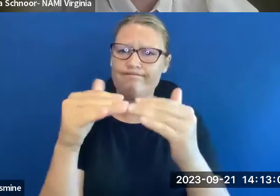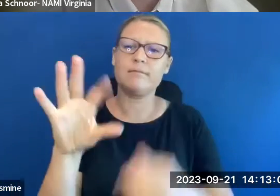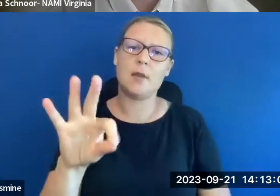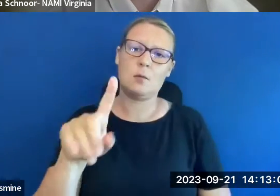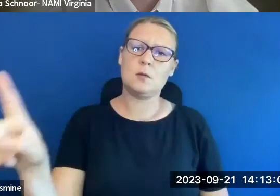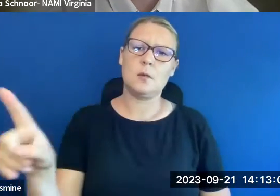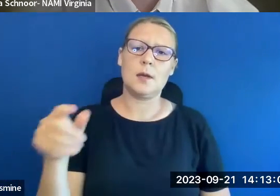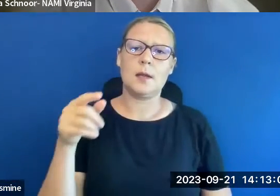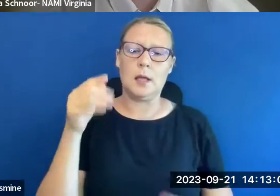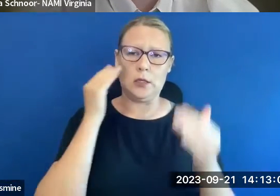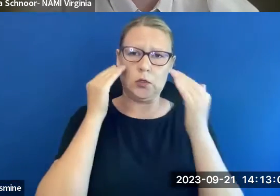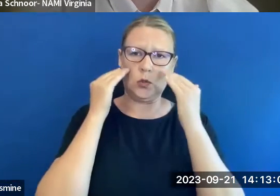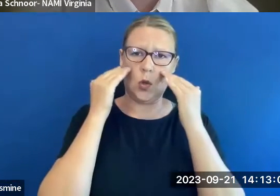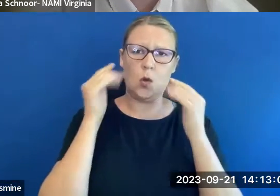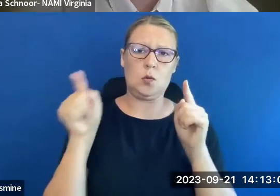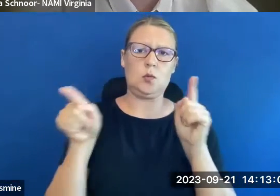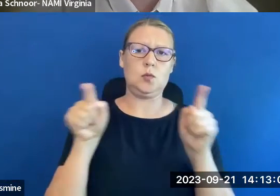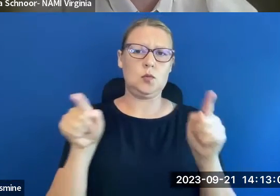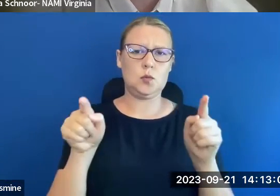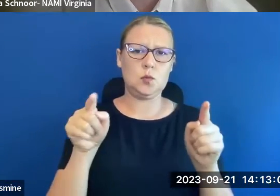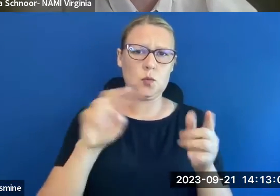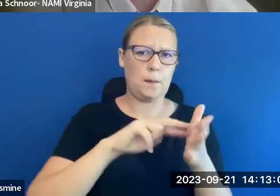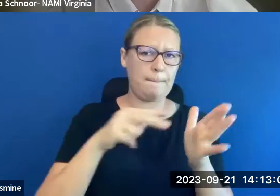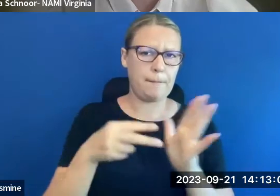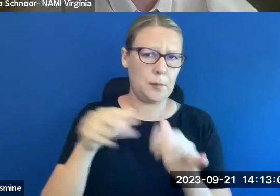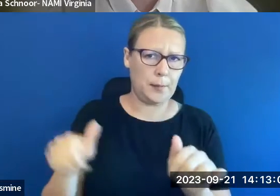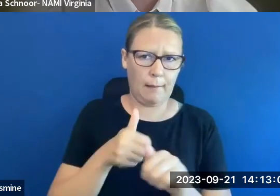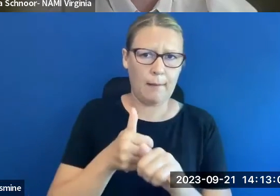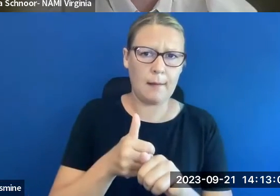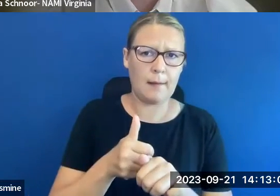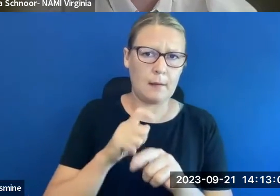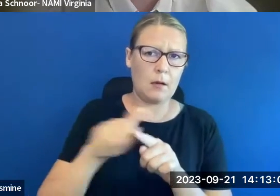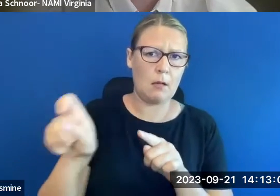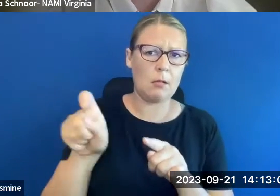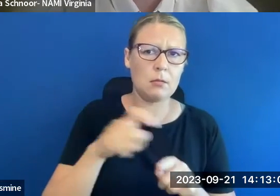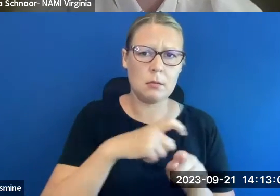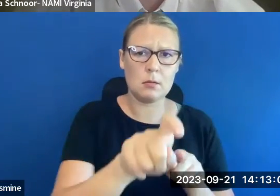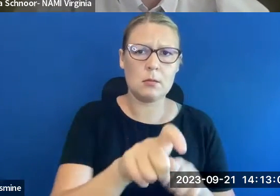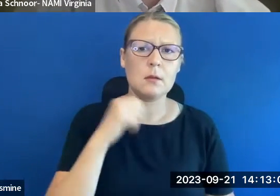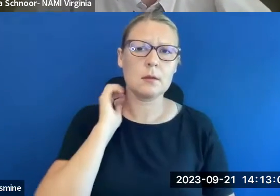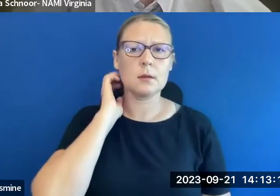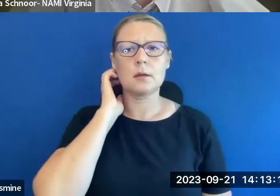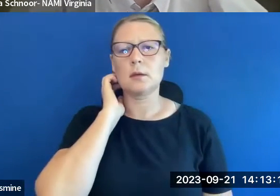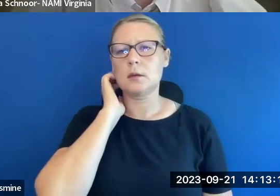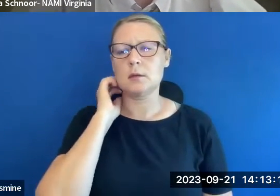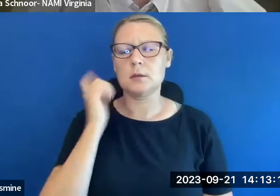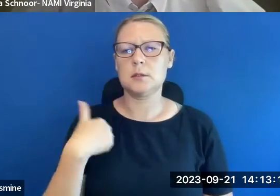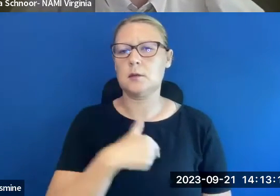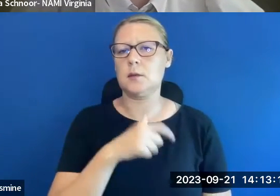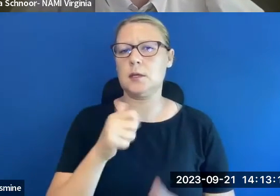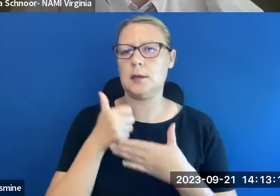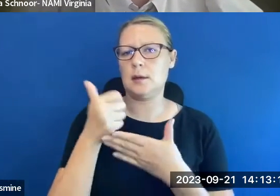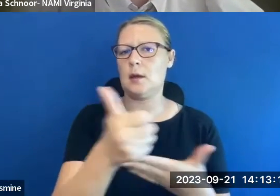are. I also would say that we have to help those folks,